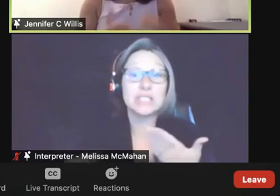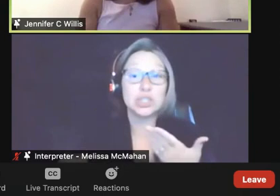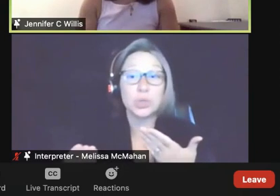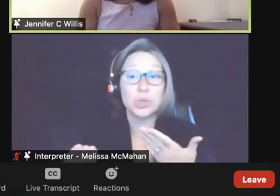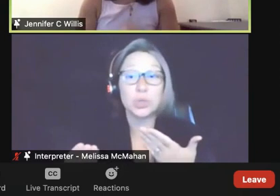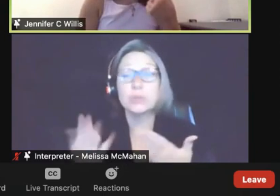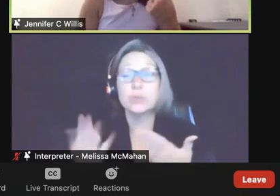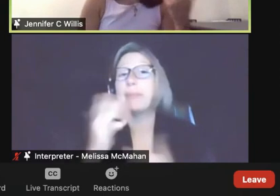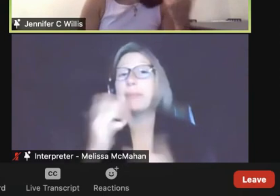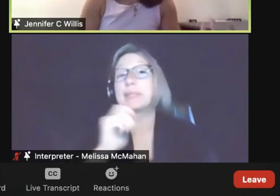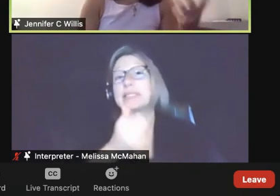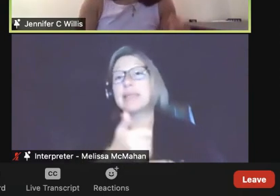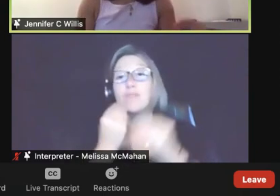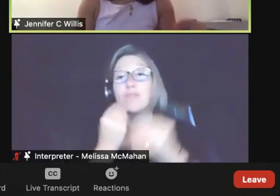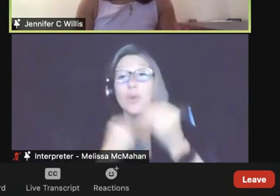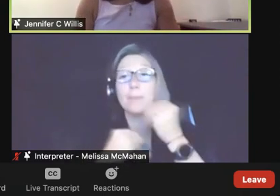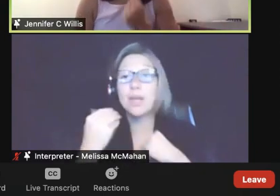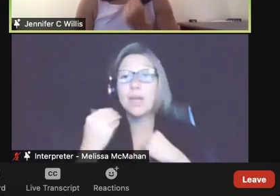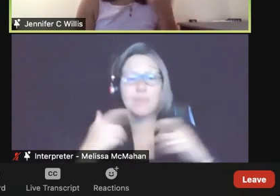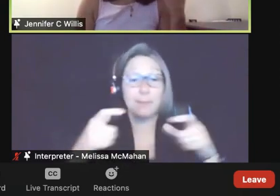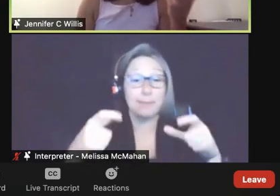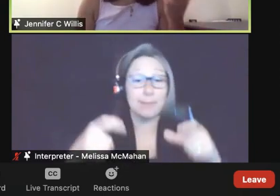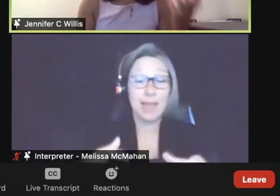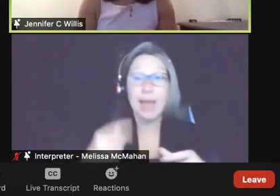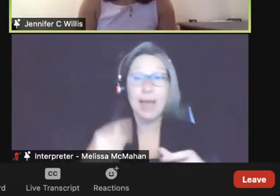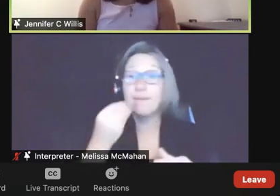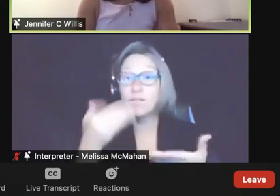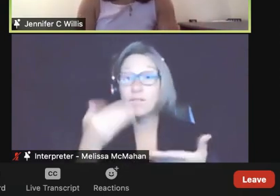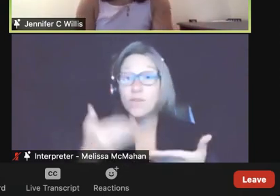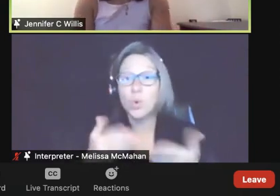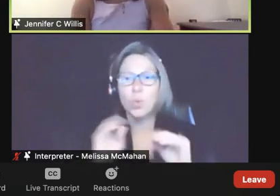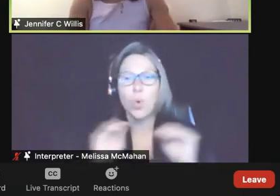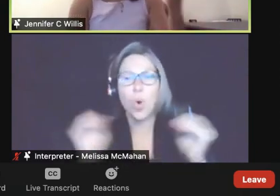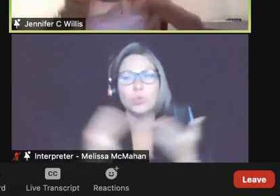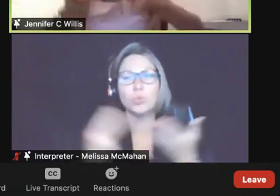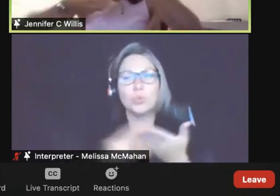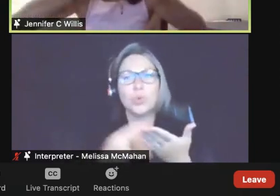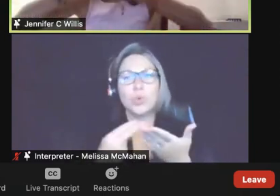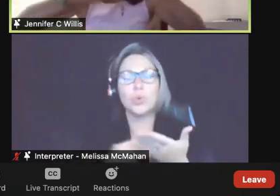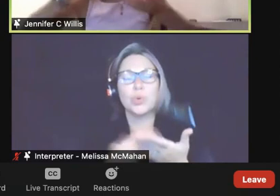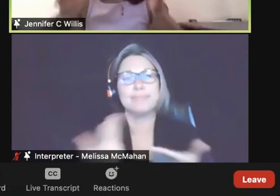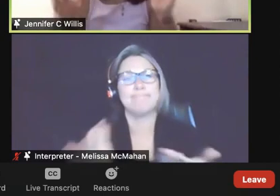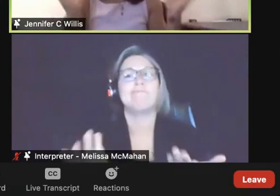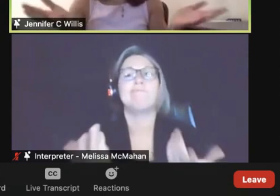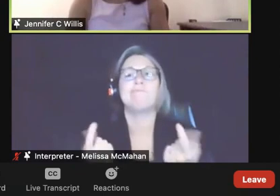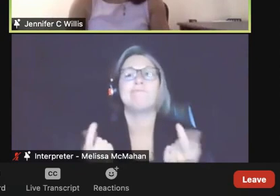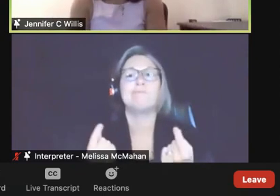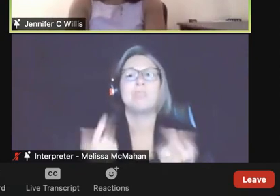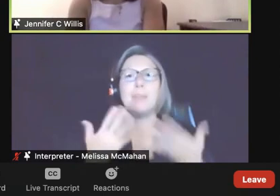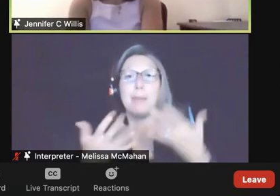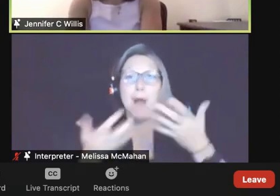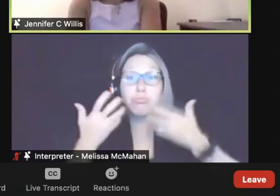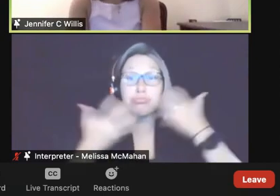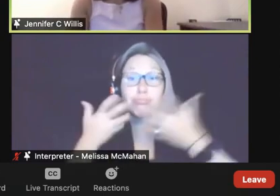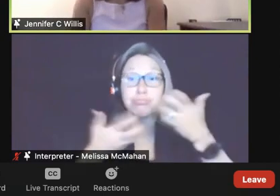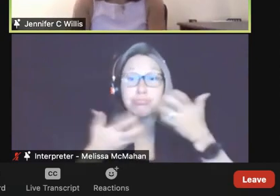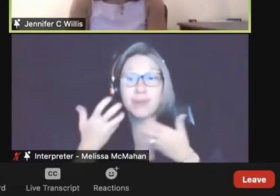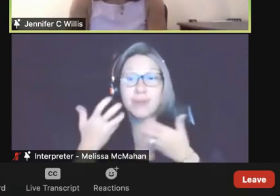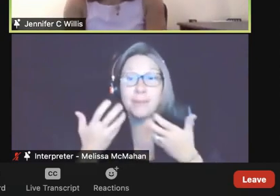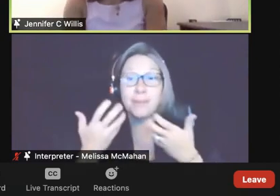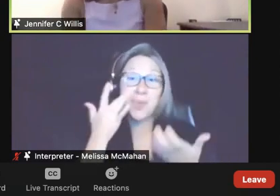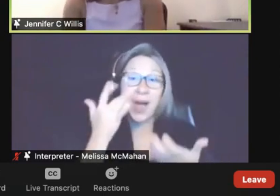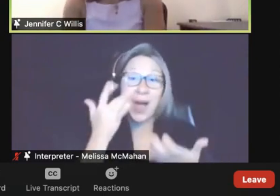food and your plate, but you don't have a spoon. Darn, what are we gonna do now? Possibly with our hands and our fingers, but because our kids